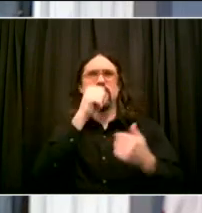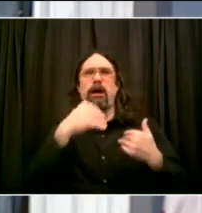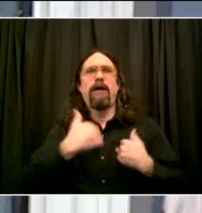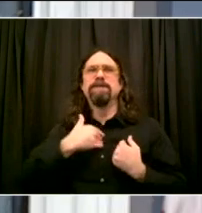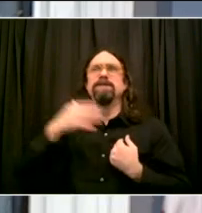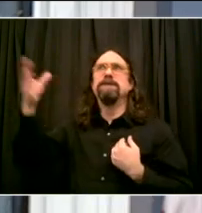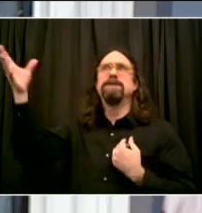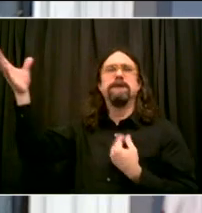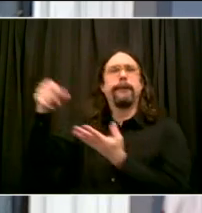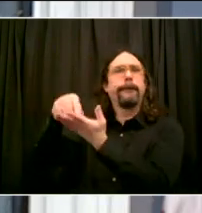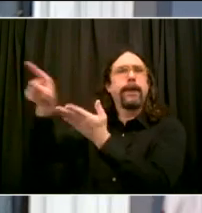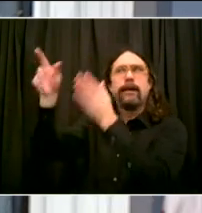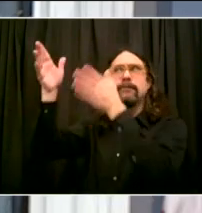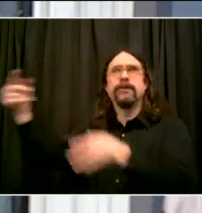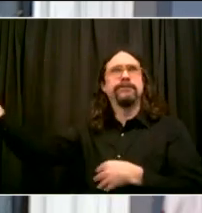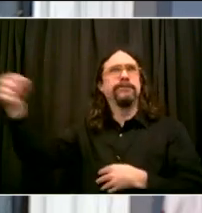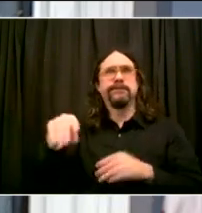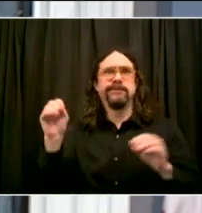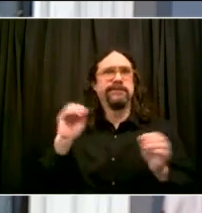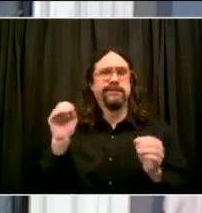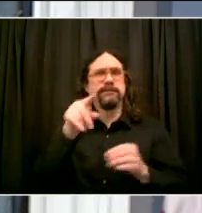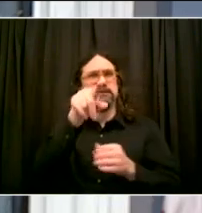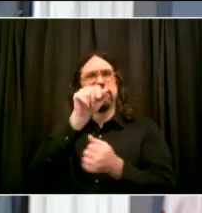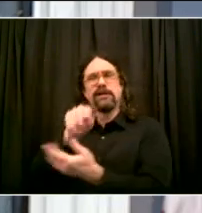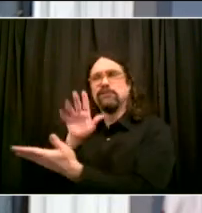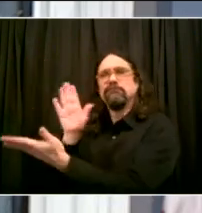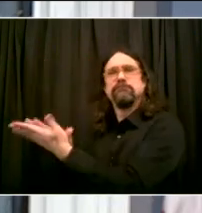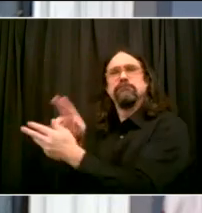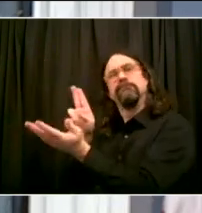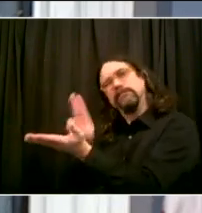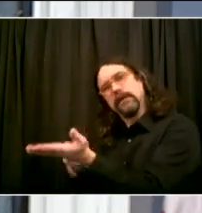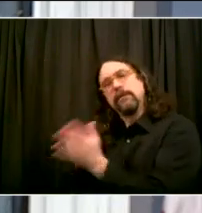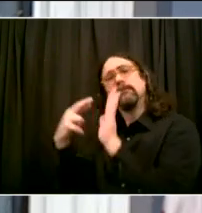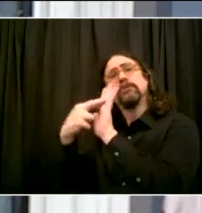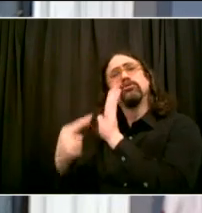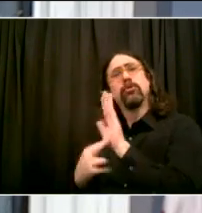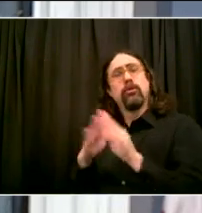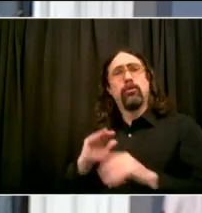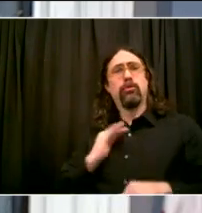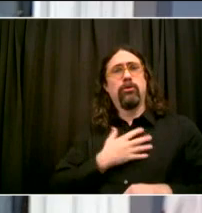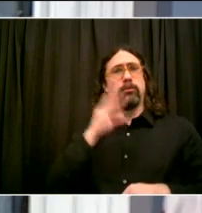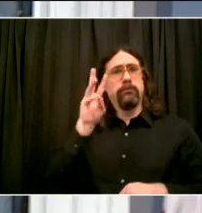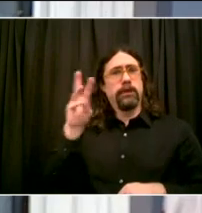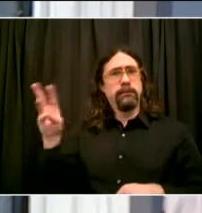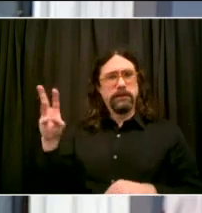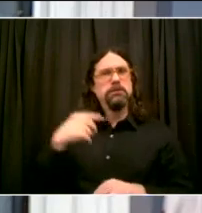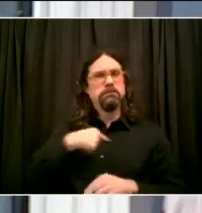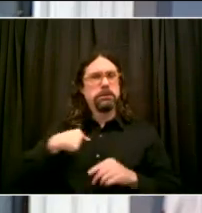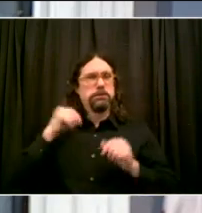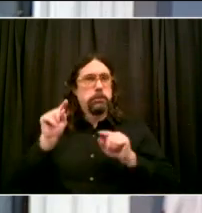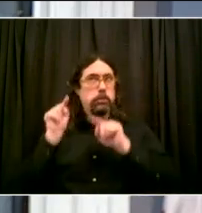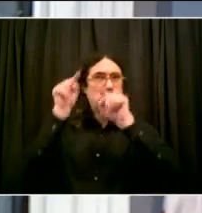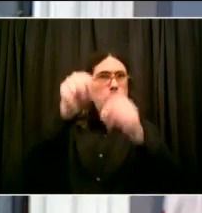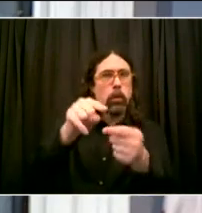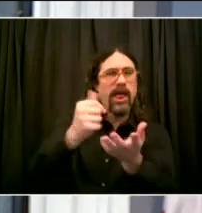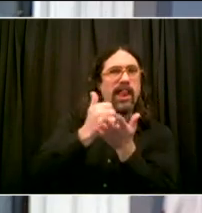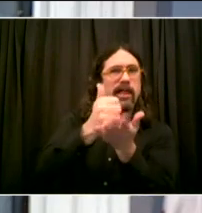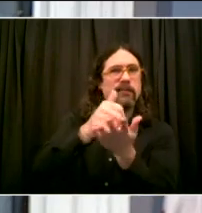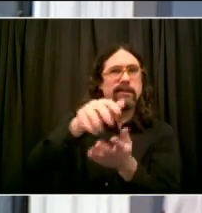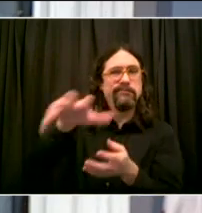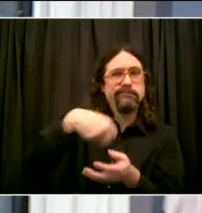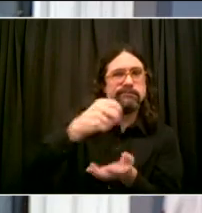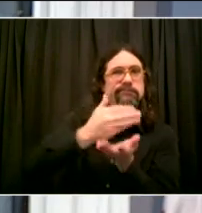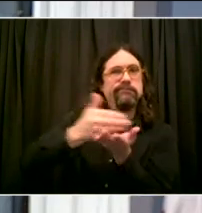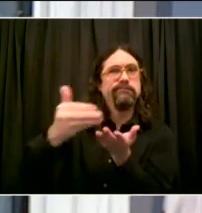There's just a little bit still lingering around. But as you get out there, definitely take some time while you're shoveling. Definitely take breaks because it's a heavy snowfall.